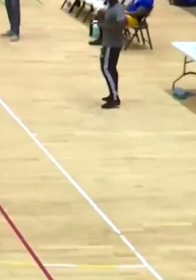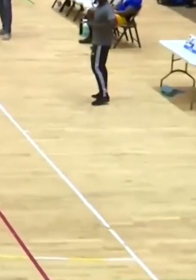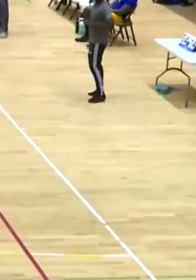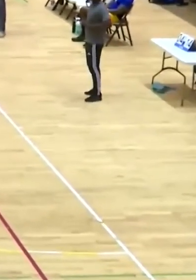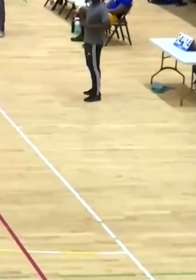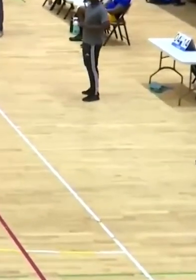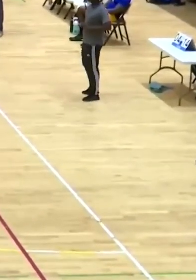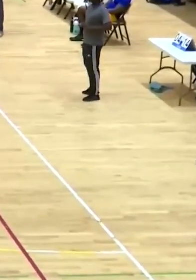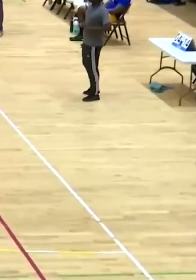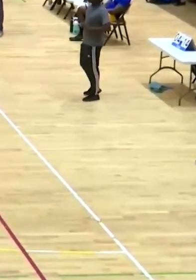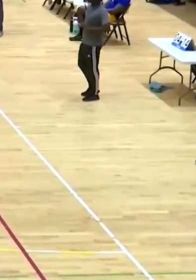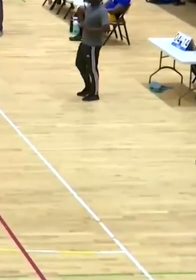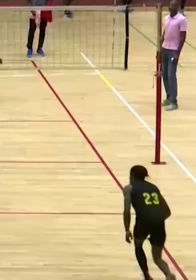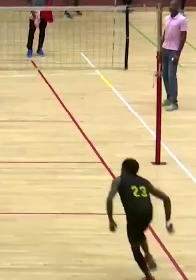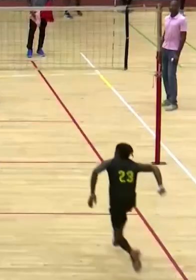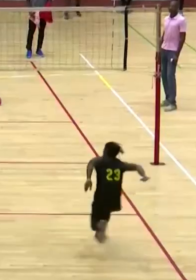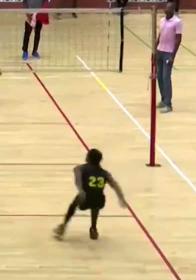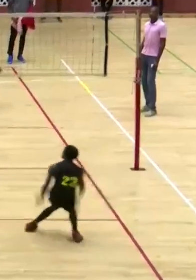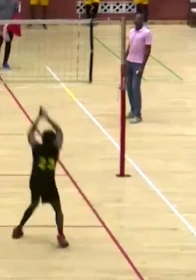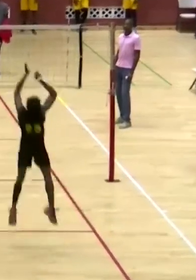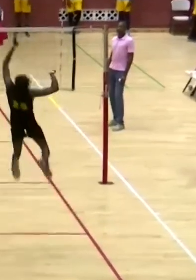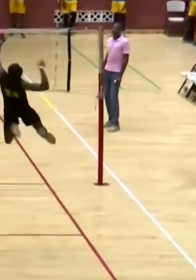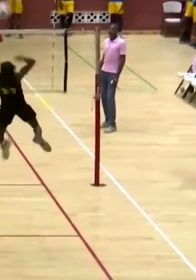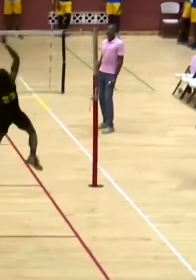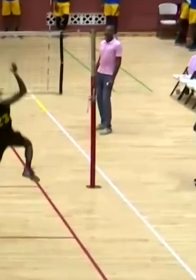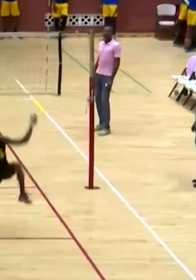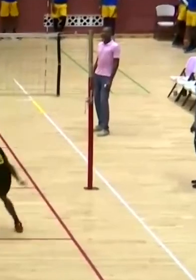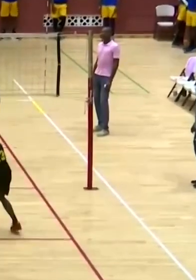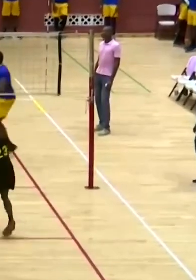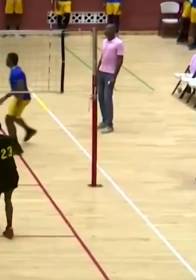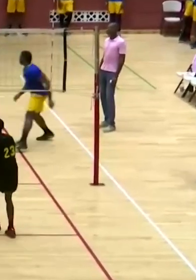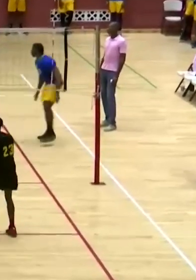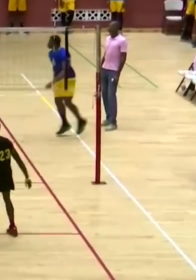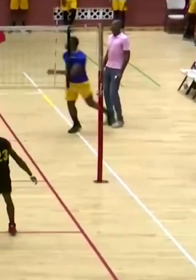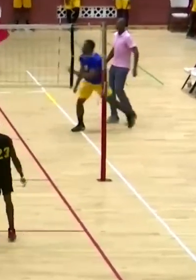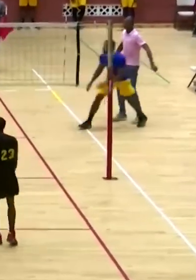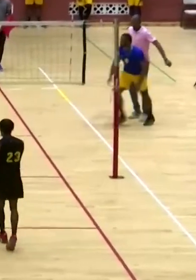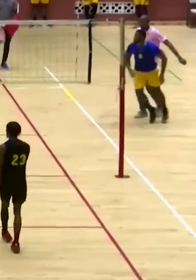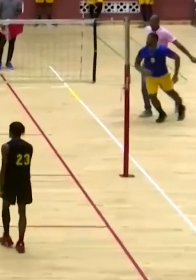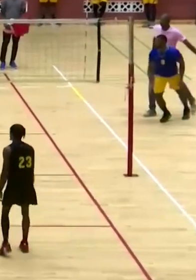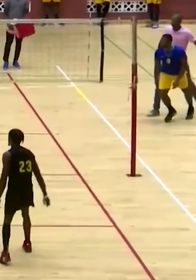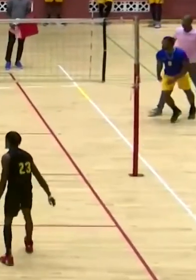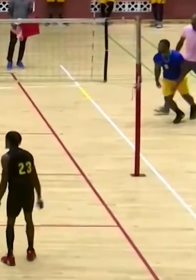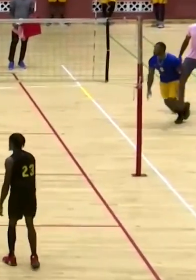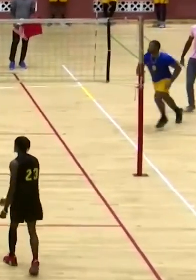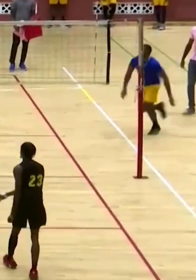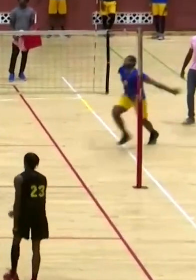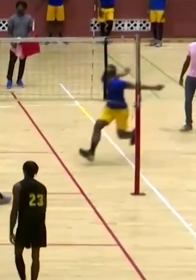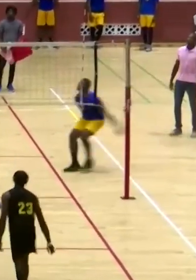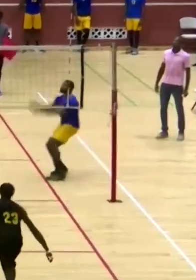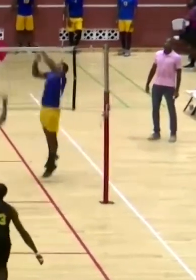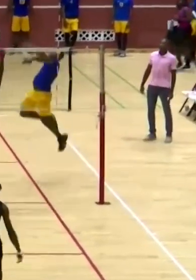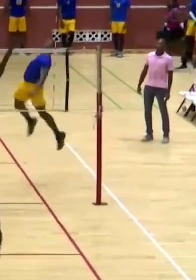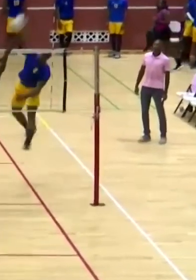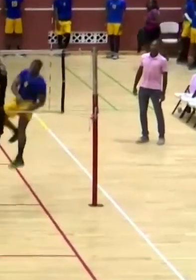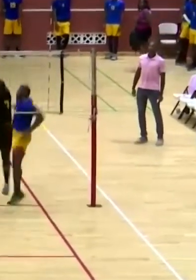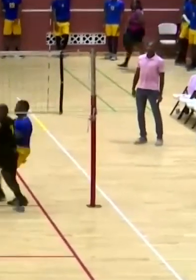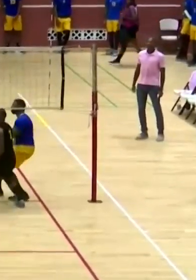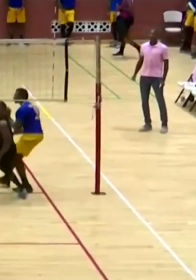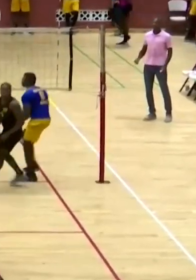Cormier getting it done. More of the good stuff. Hang time was nice and a swing of the right arm